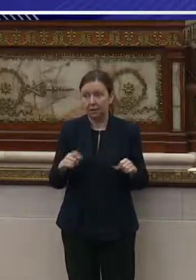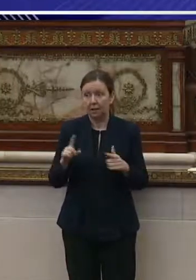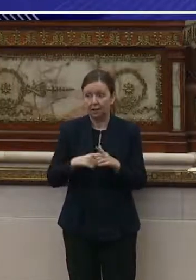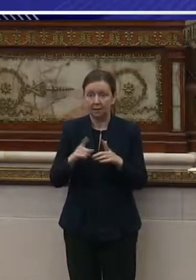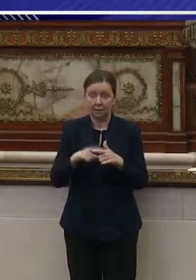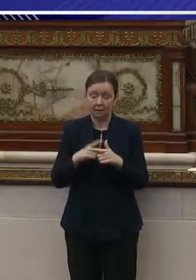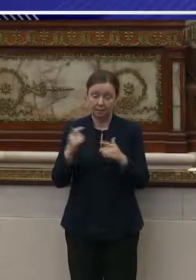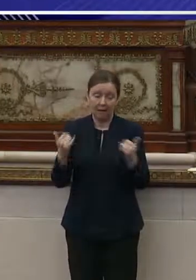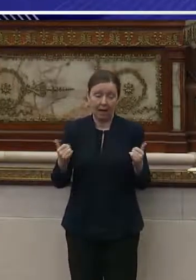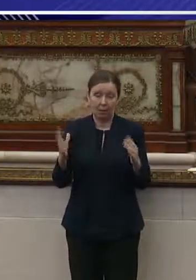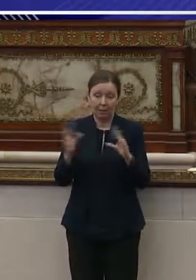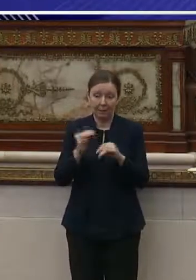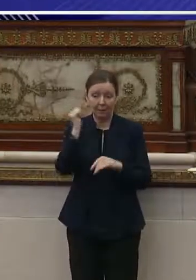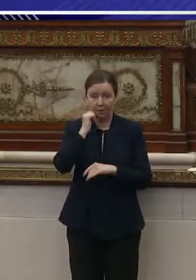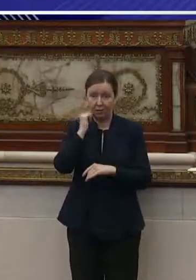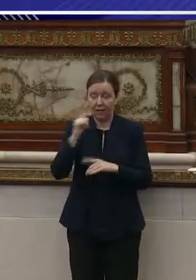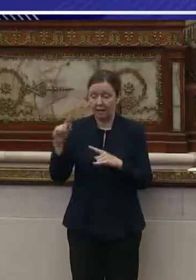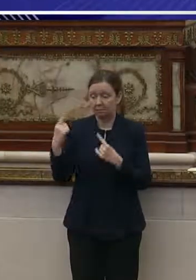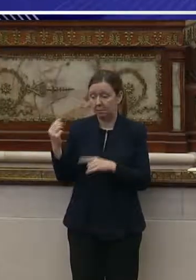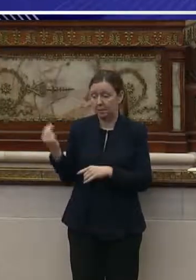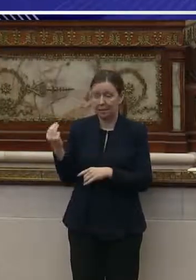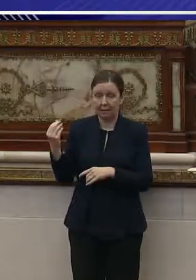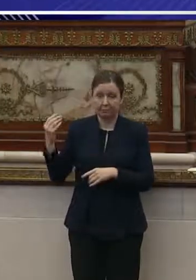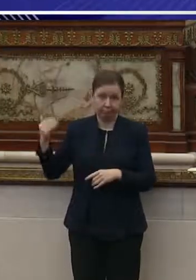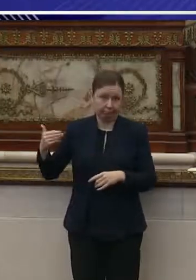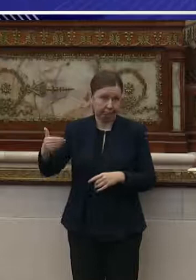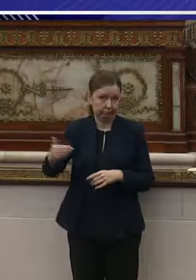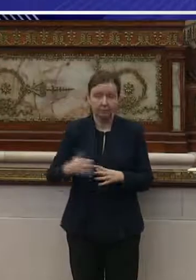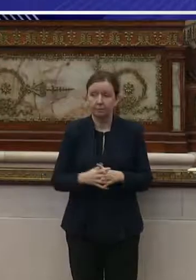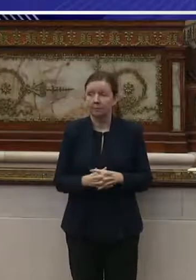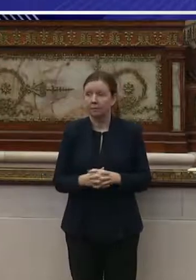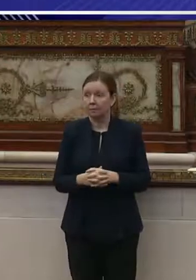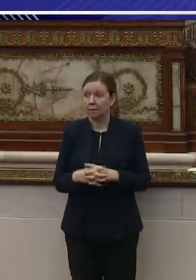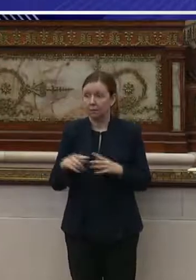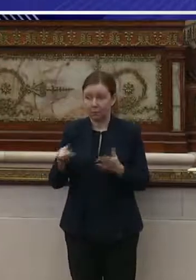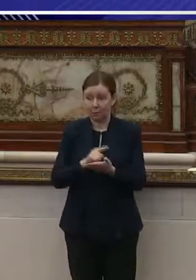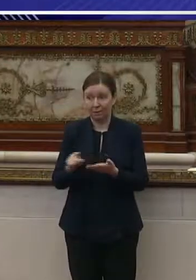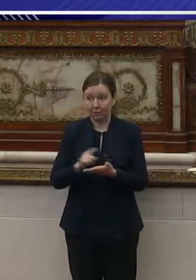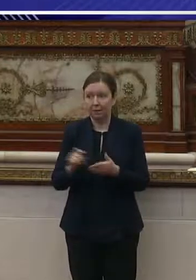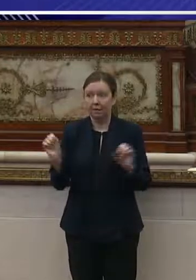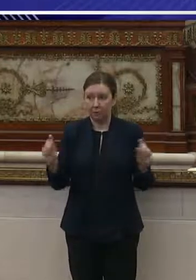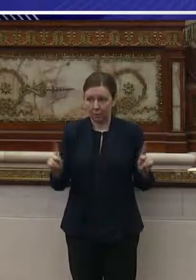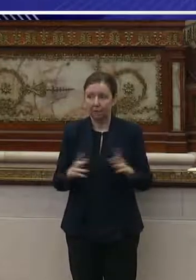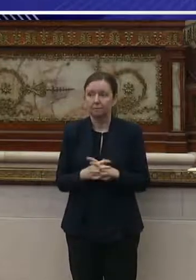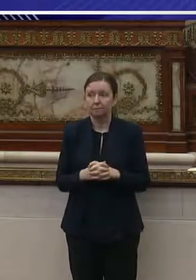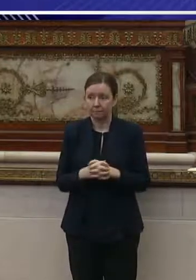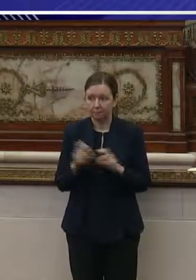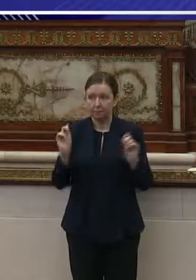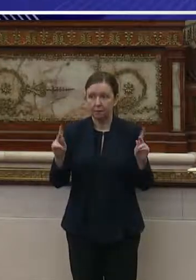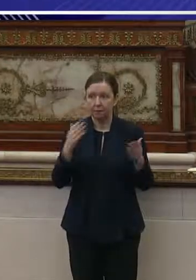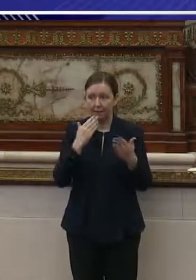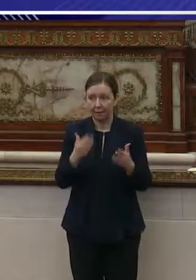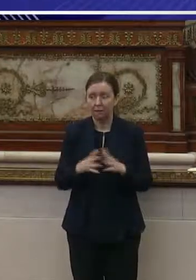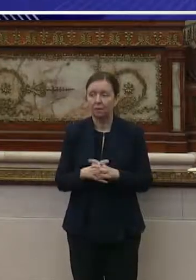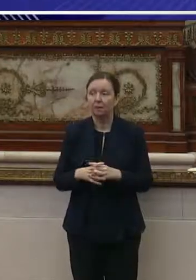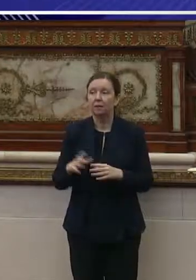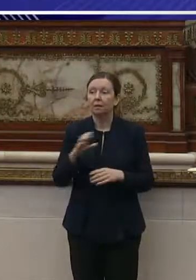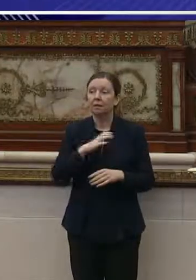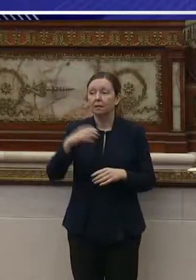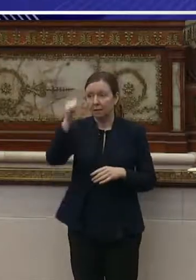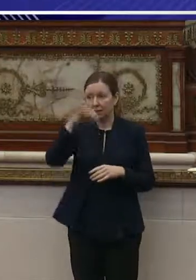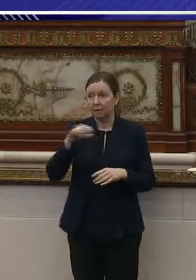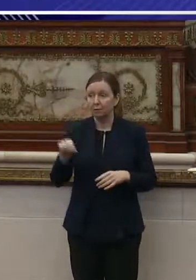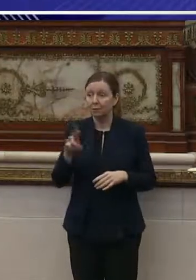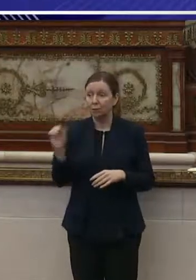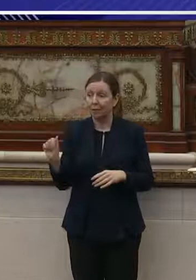started meeting daily as of Monday of this week. Okay. So there's just this week. Okay. Yes. All right. Thank you. Councilman Squilla.